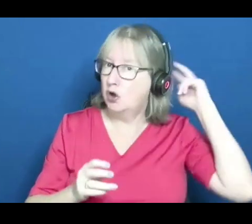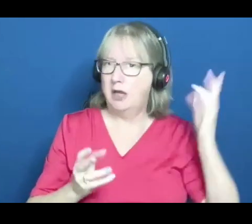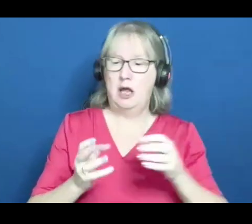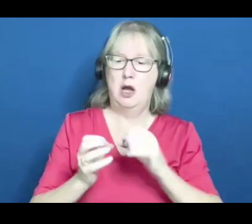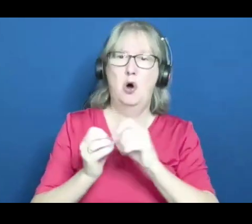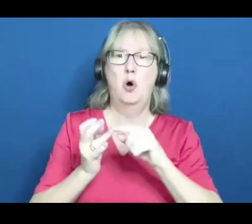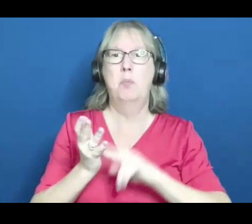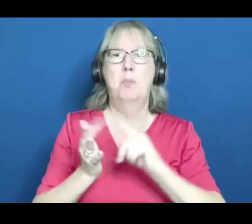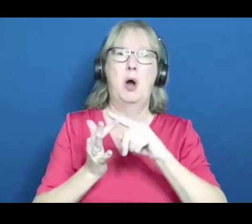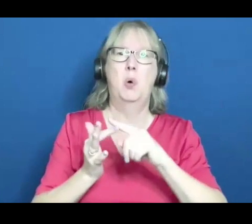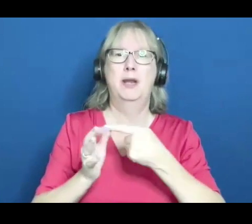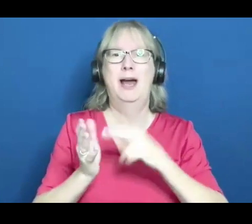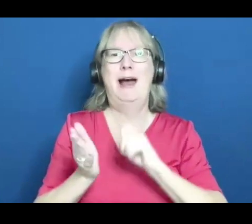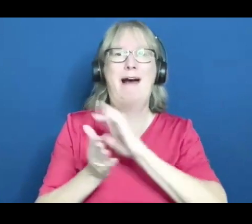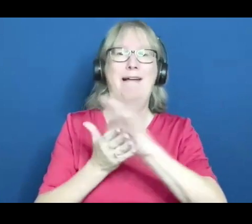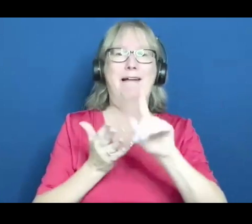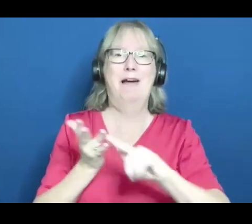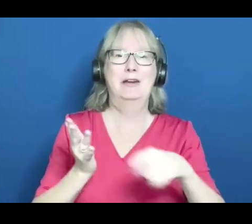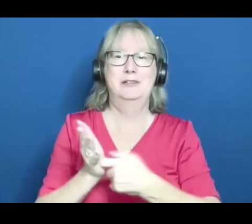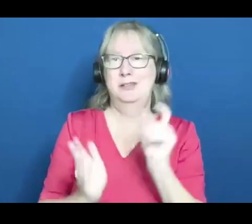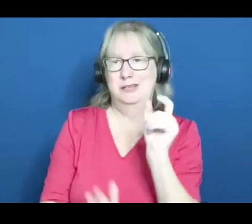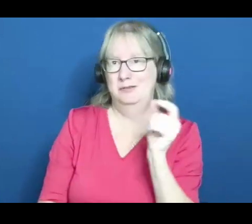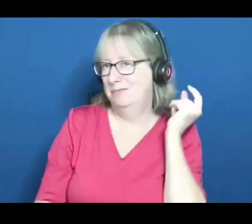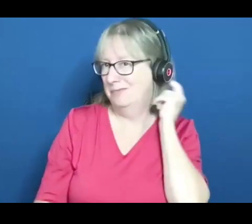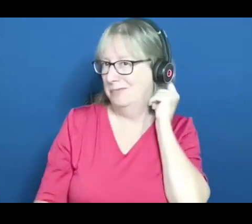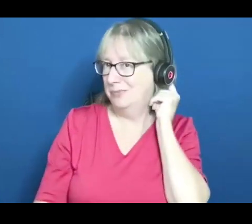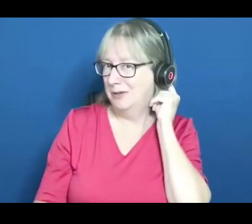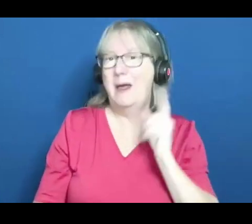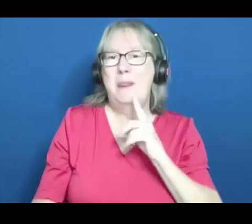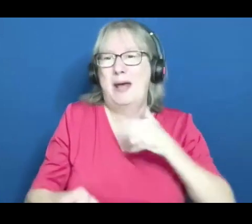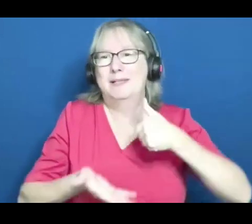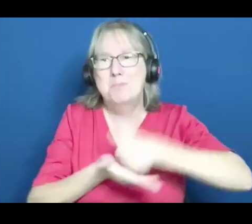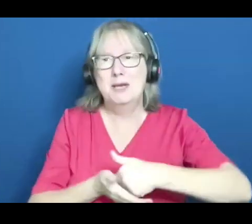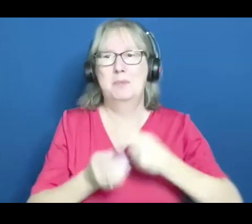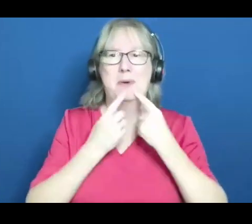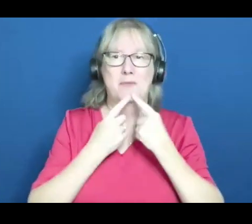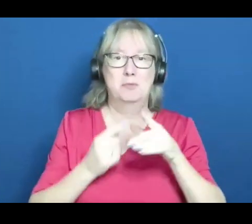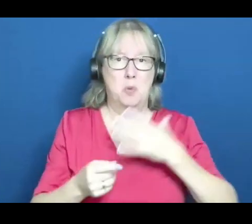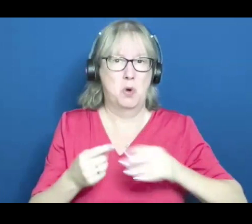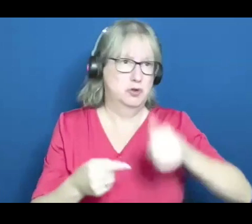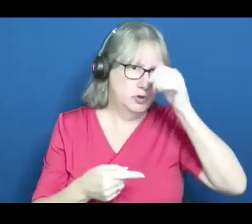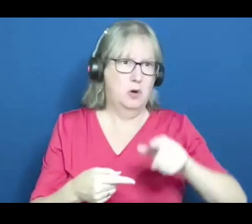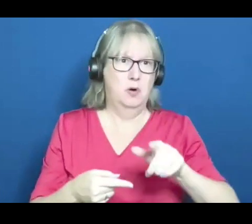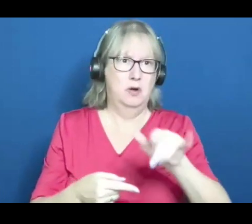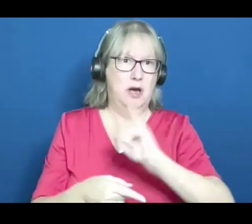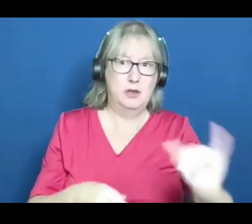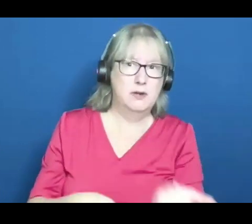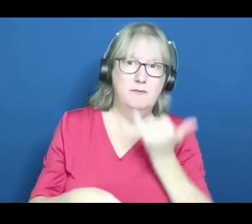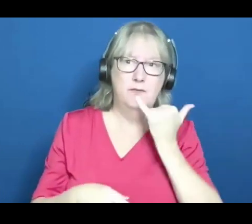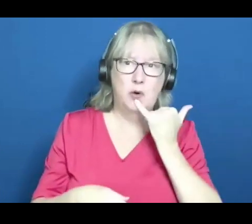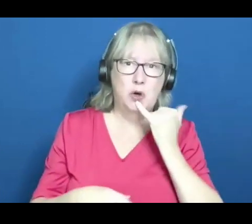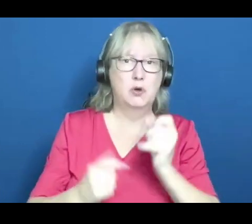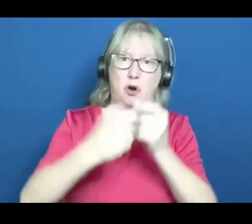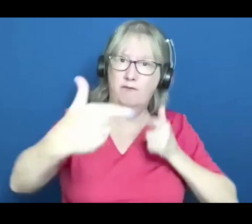that's absolutely the bare minimum of what we need. But ideally we want to know what sort of telephony or